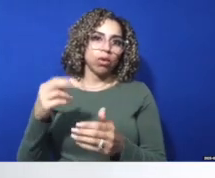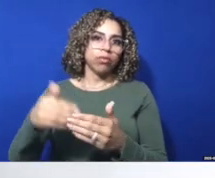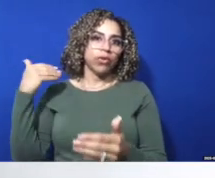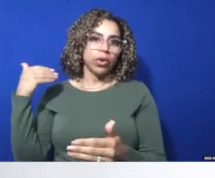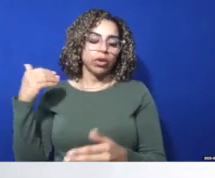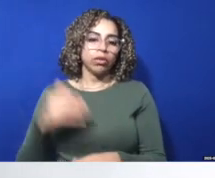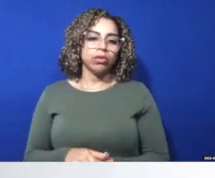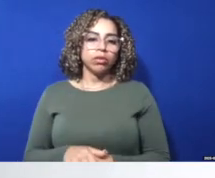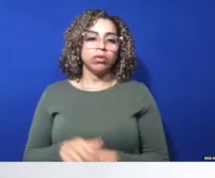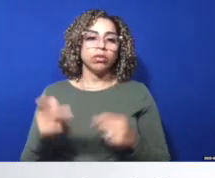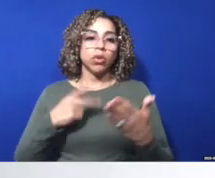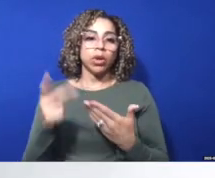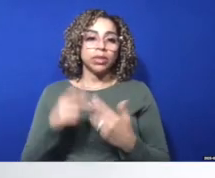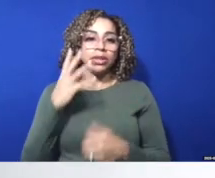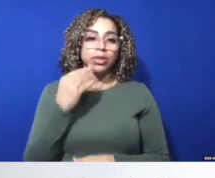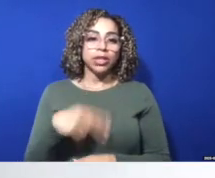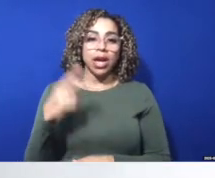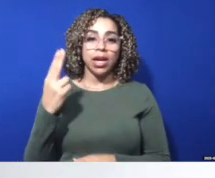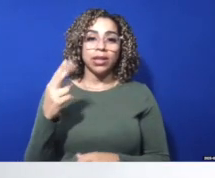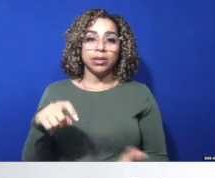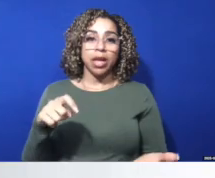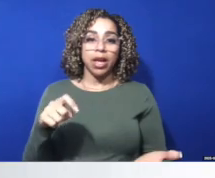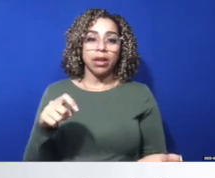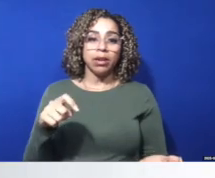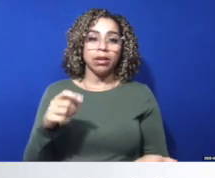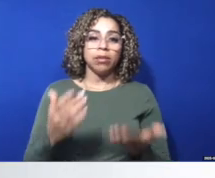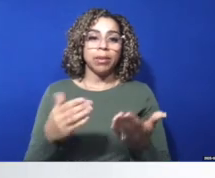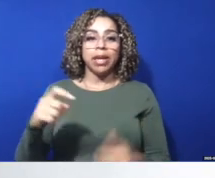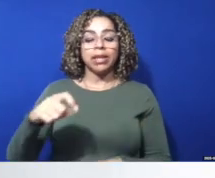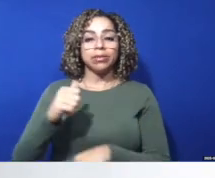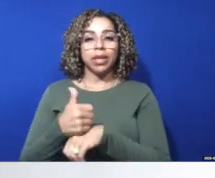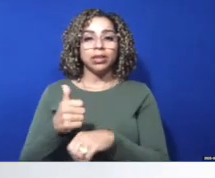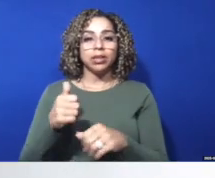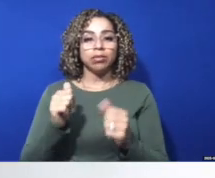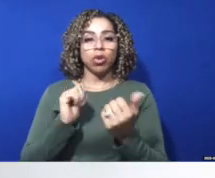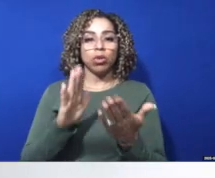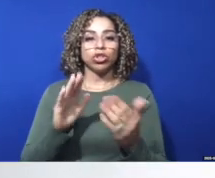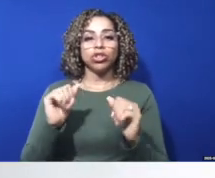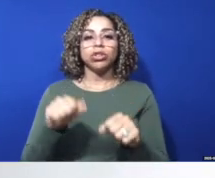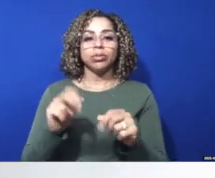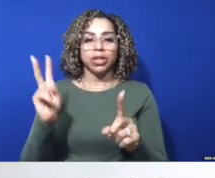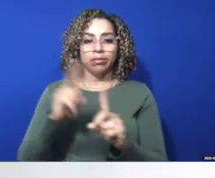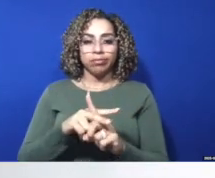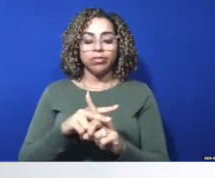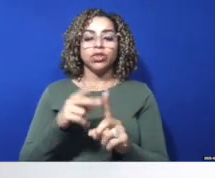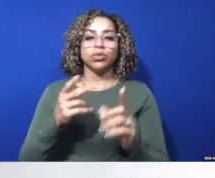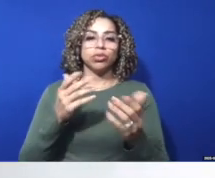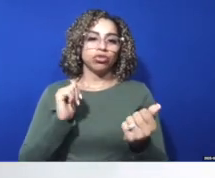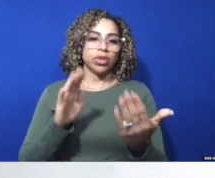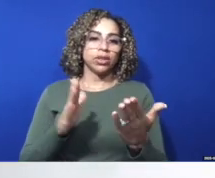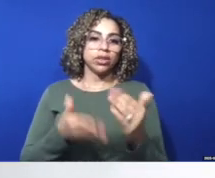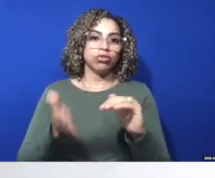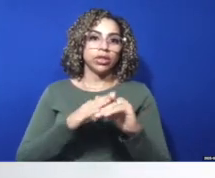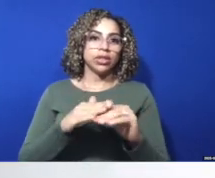programs that experience high demand, a needs-based approach could be implemented to address increased demand. We propose that a